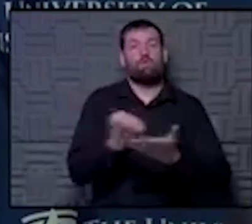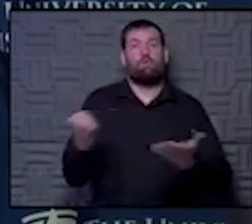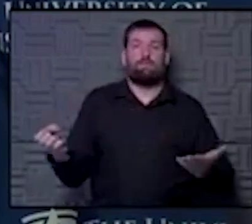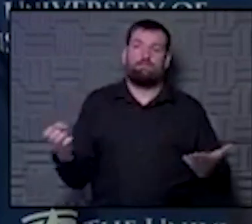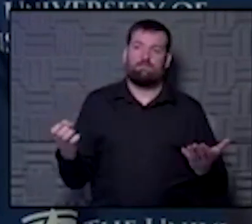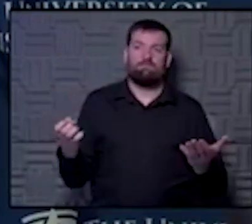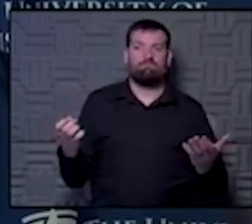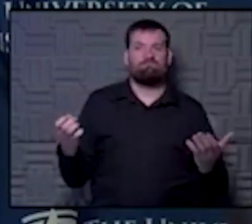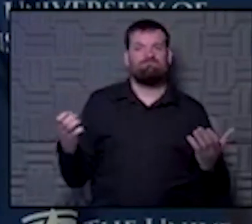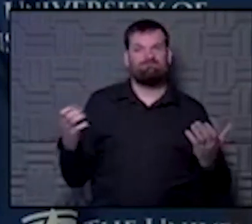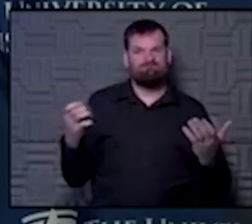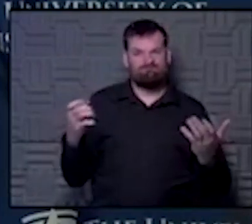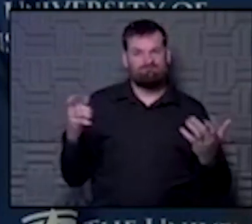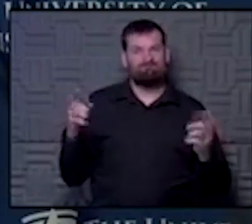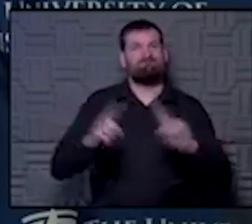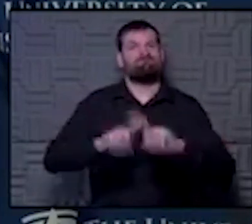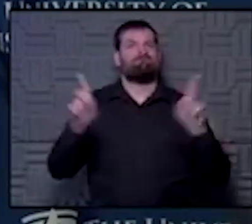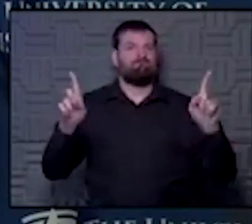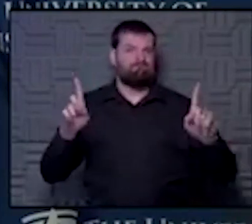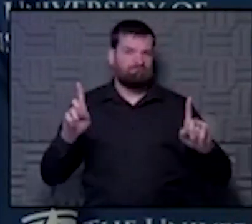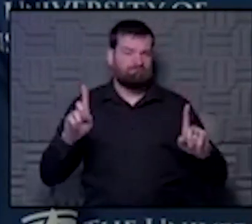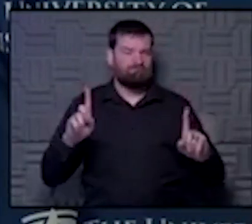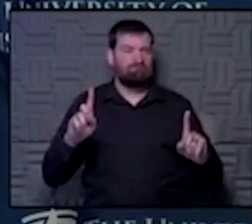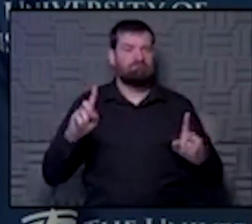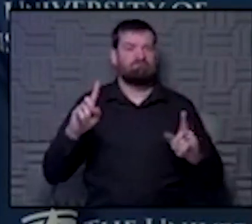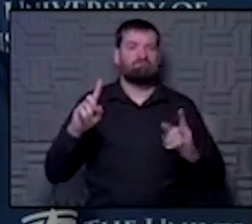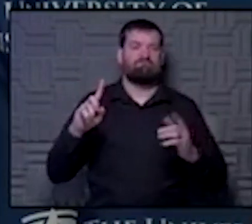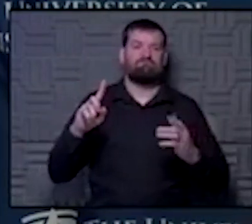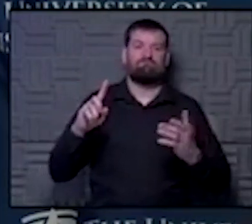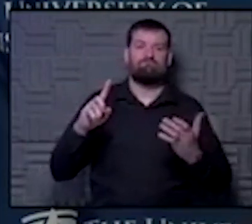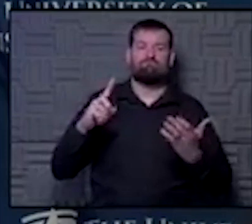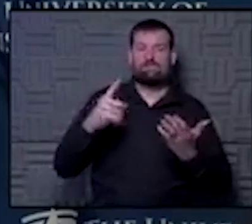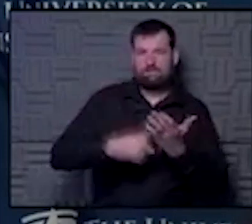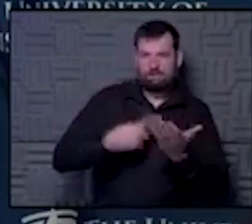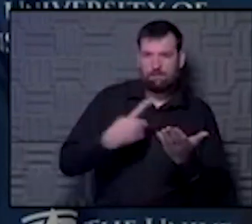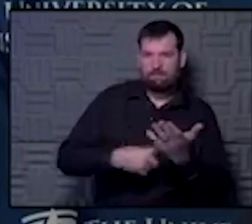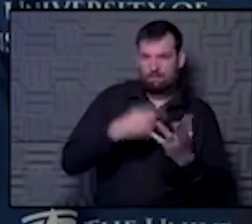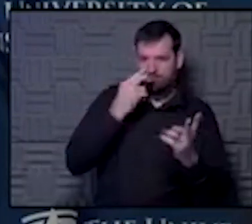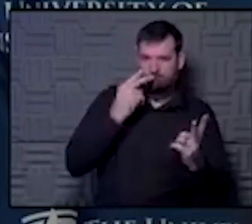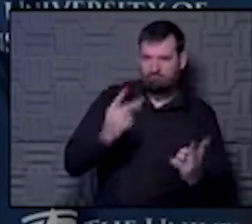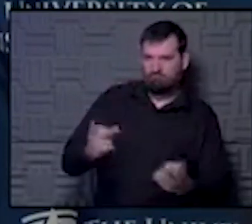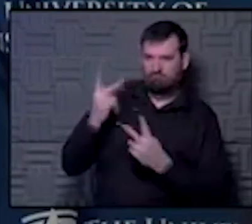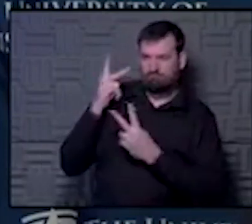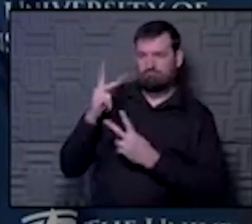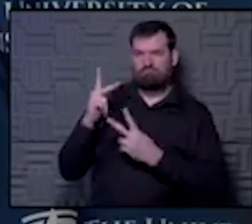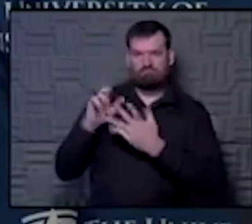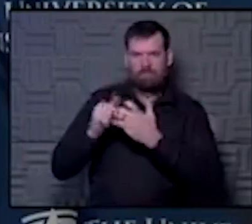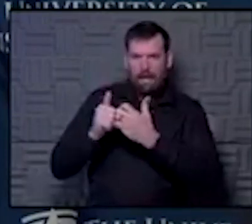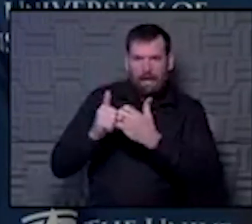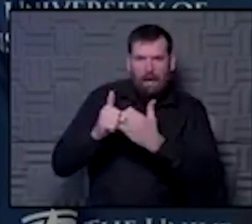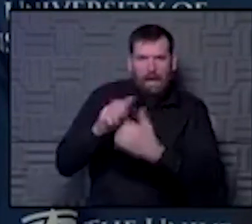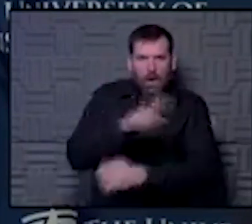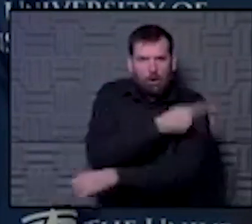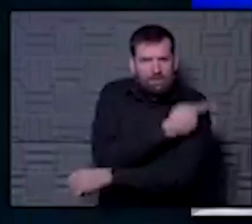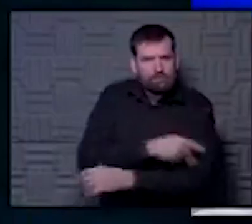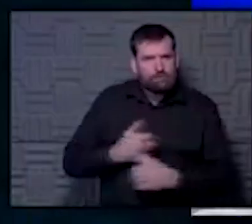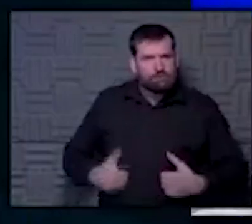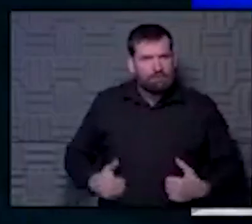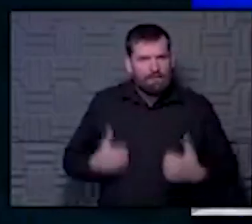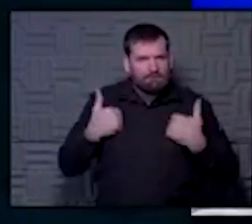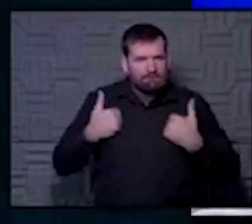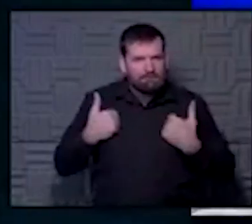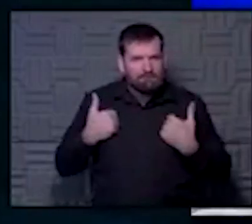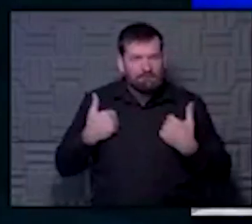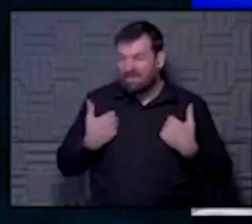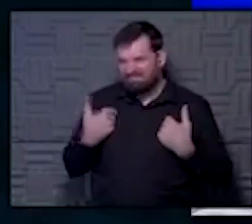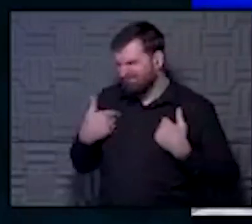a lot different, and even sometimes I think about it, how the patient survives, because our equipment we